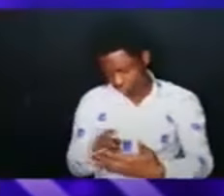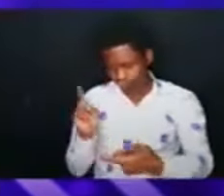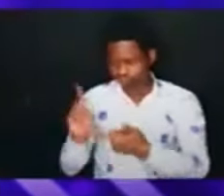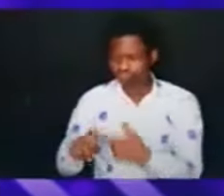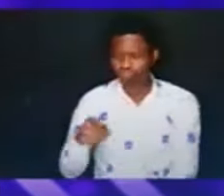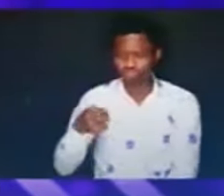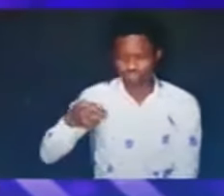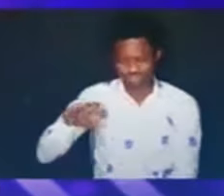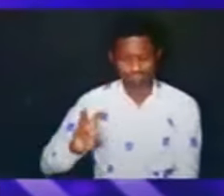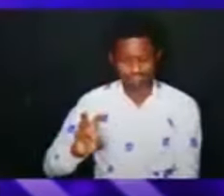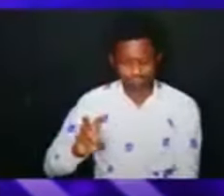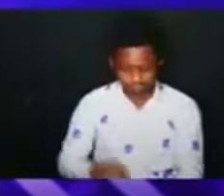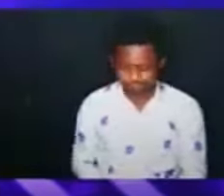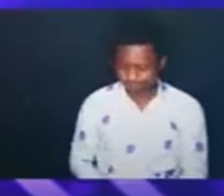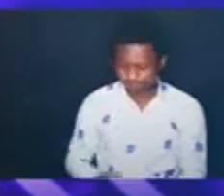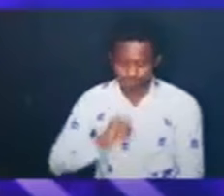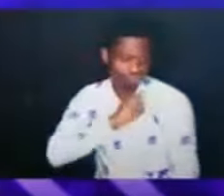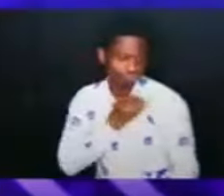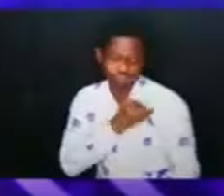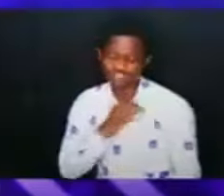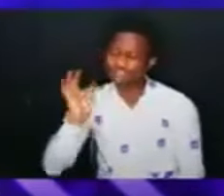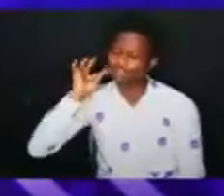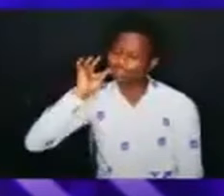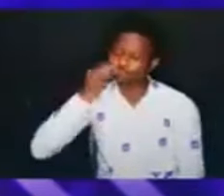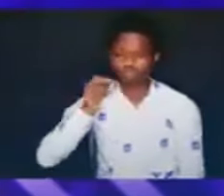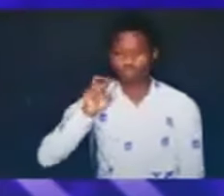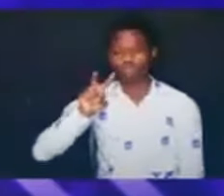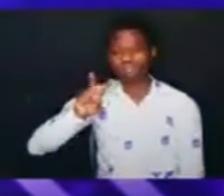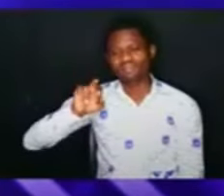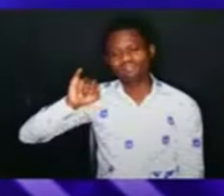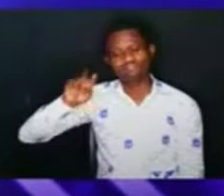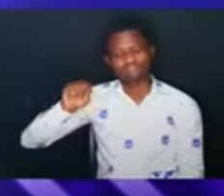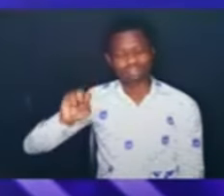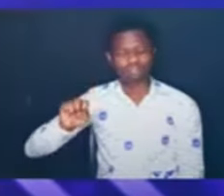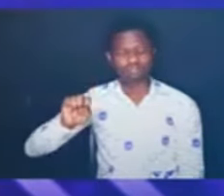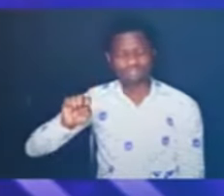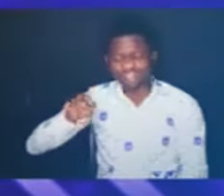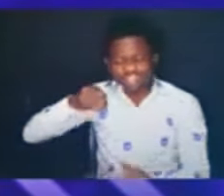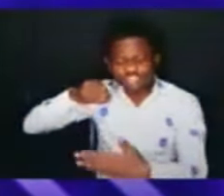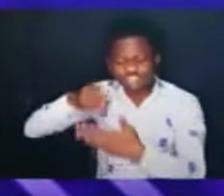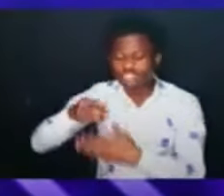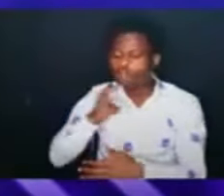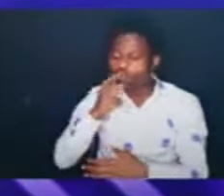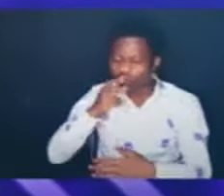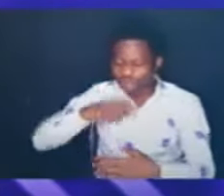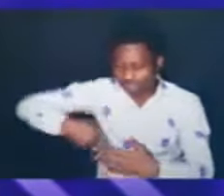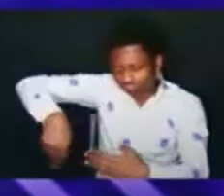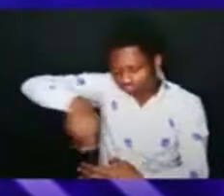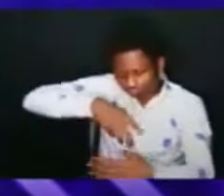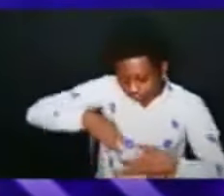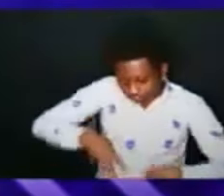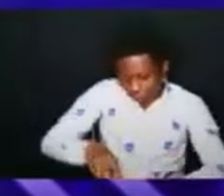Verse 22 to 26. Joseph is a fruitful vine. A fruitful vine near a spring, whose